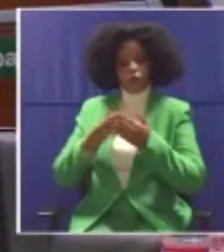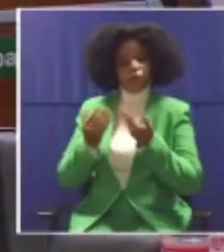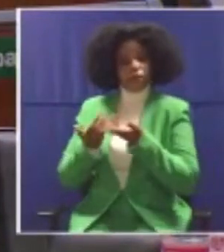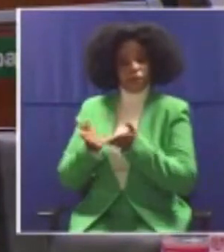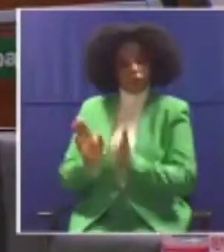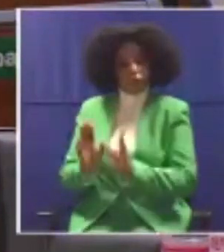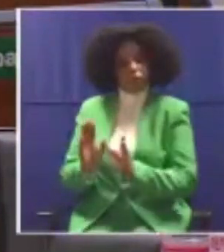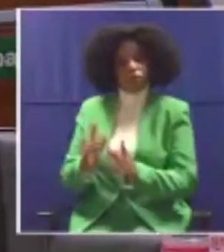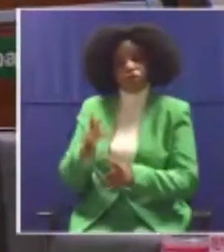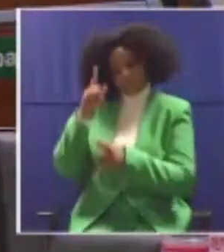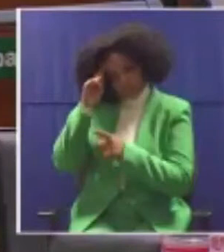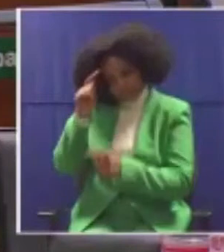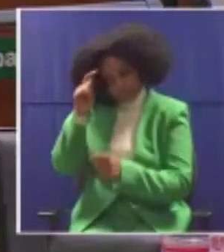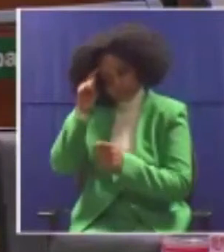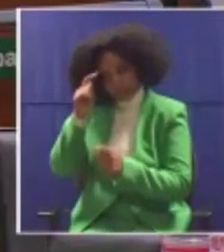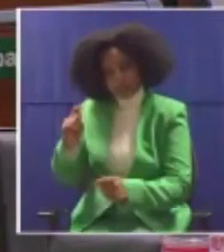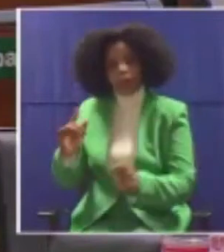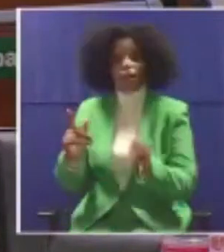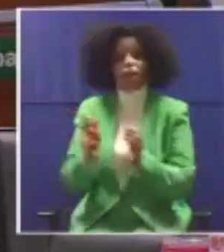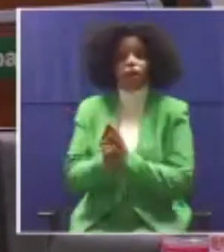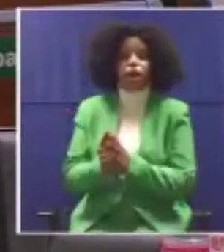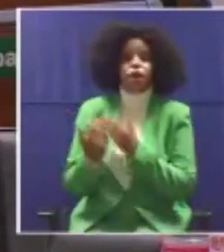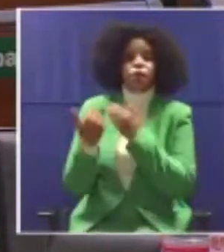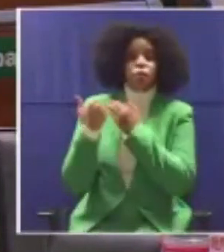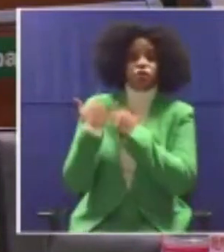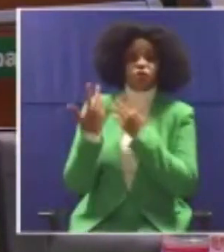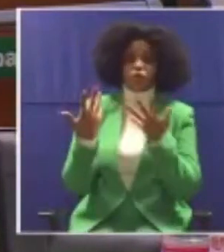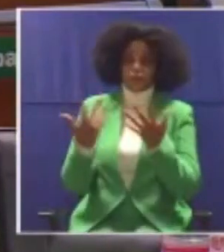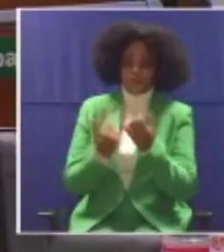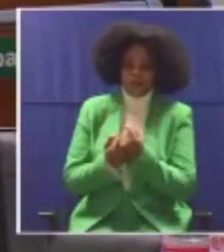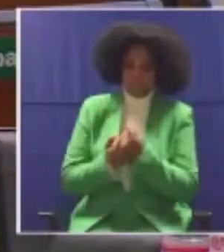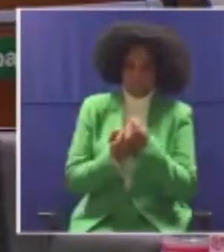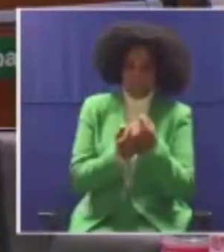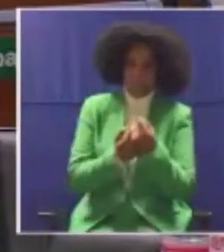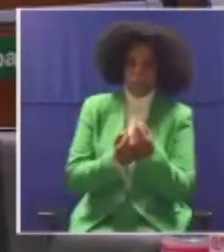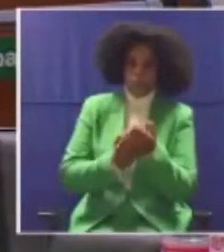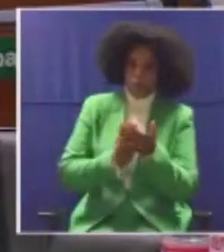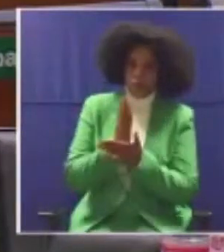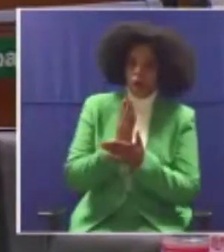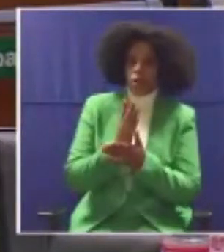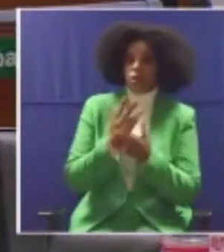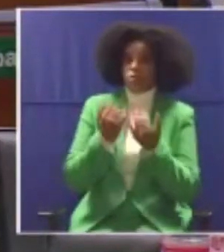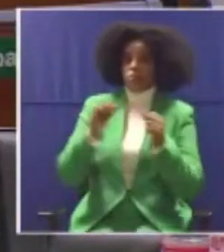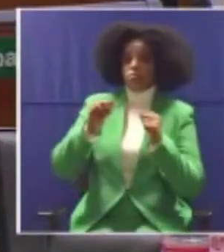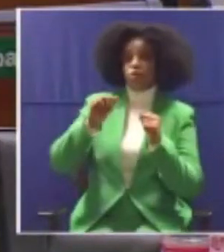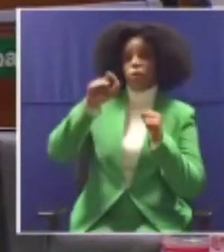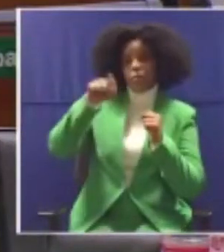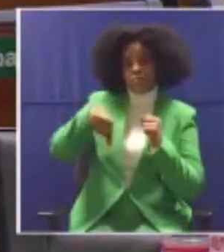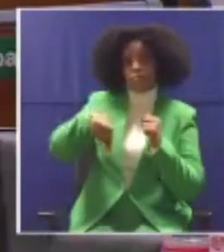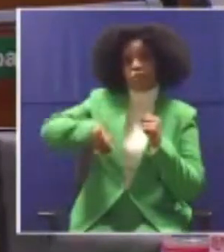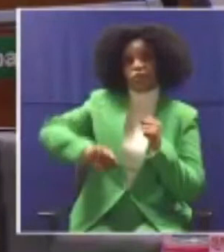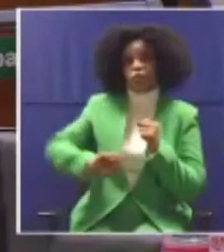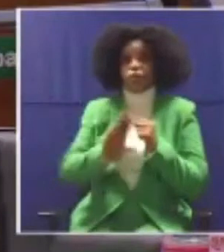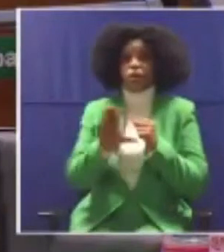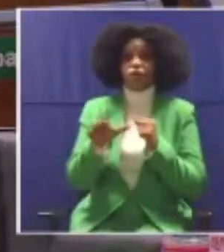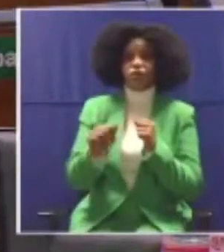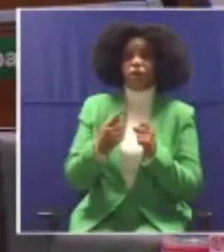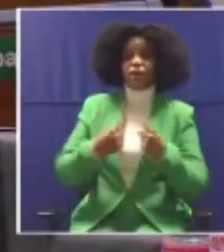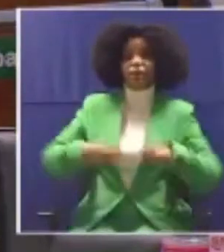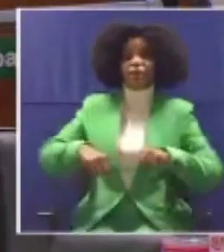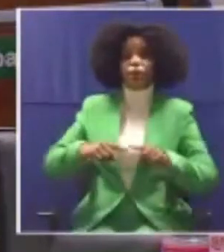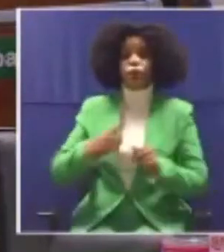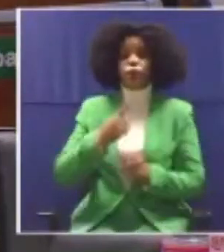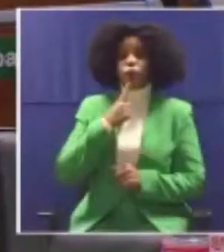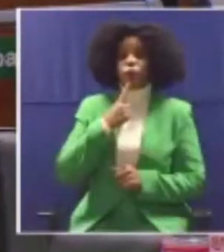obligations to support the right for a free and democratic South Africa. We did not accept sovereignty as an